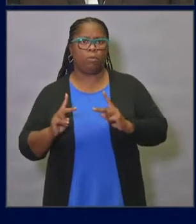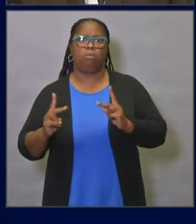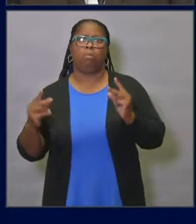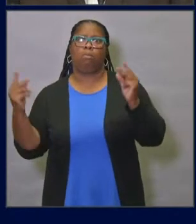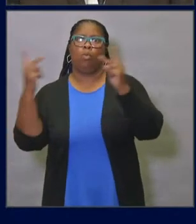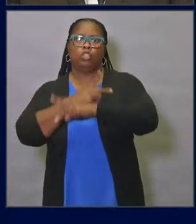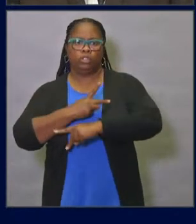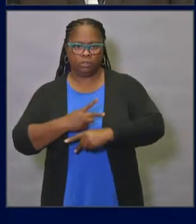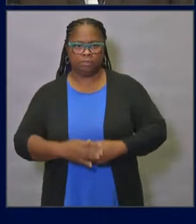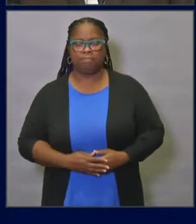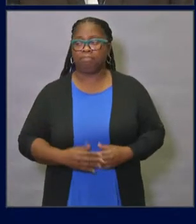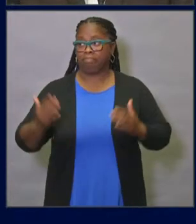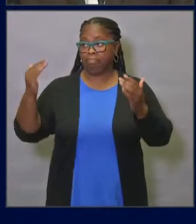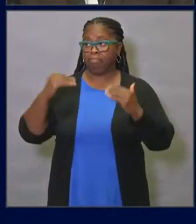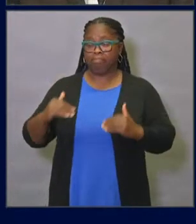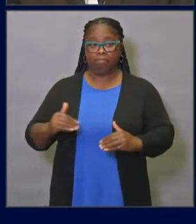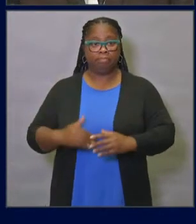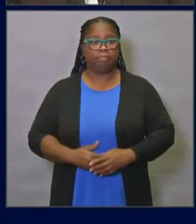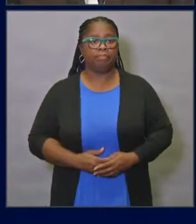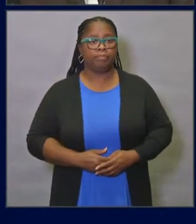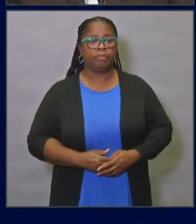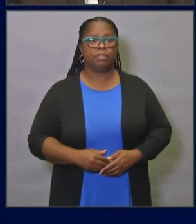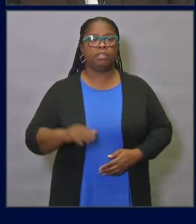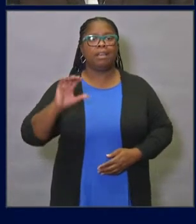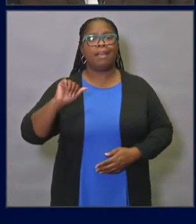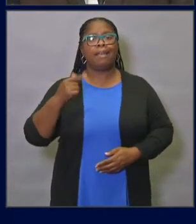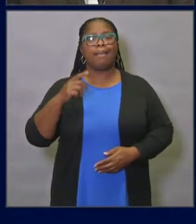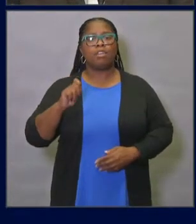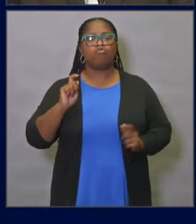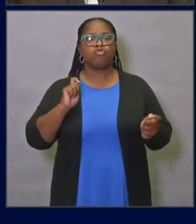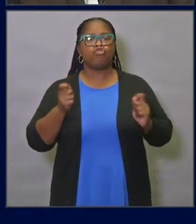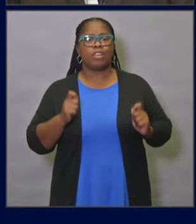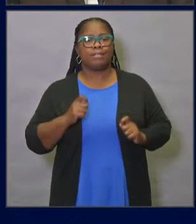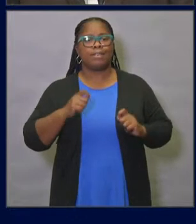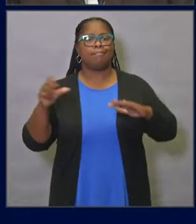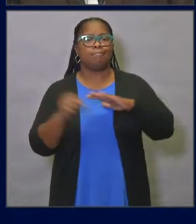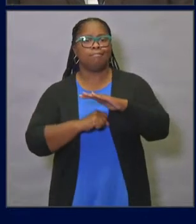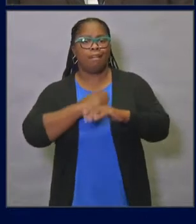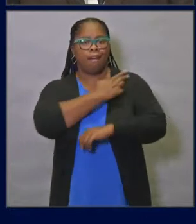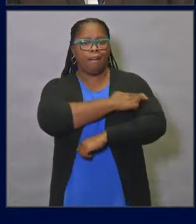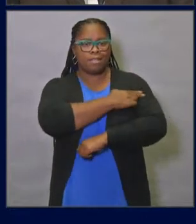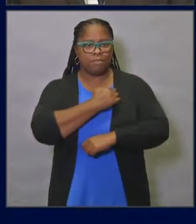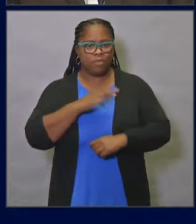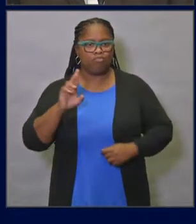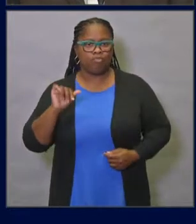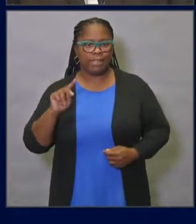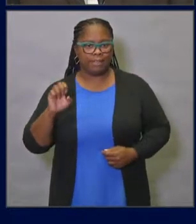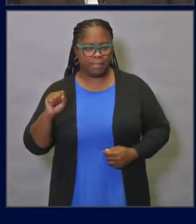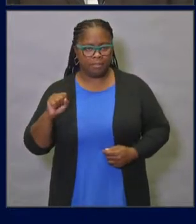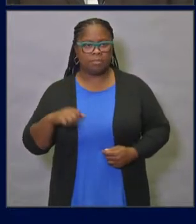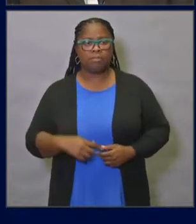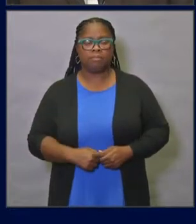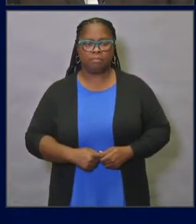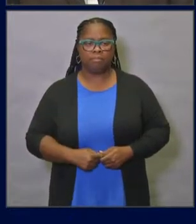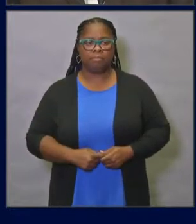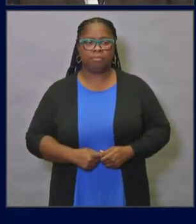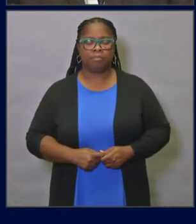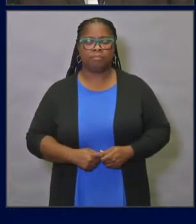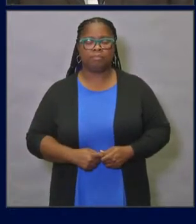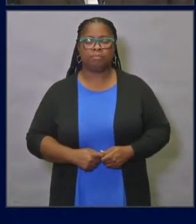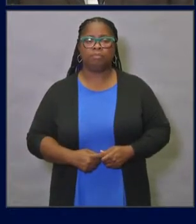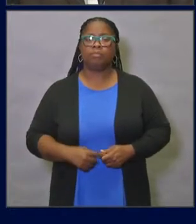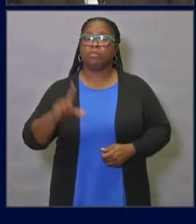This slide shows the age-adjusted hospitalization rates by race and ethnicity in the county. Similar to the slide for cases by race and